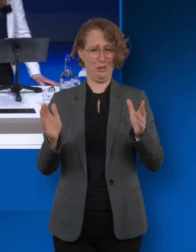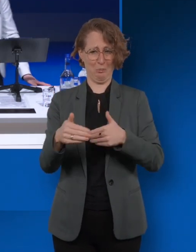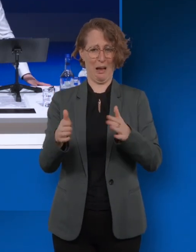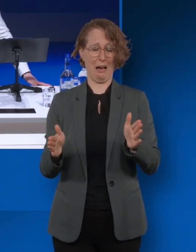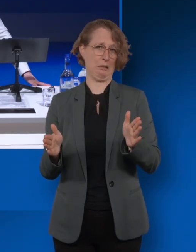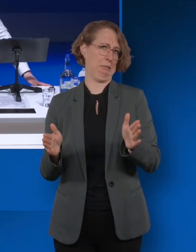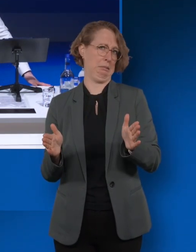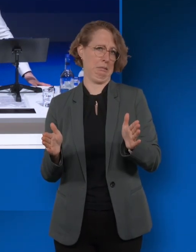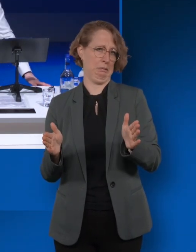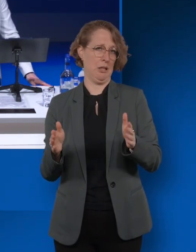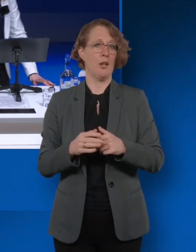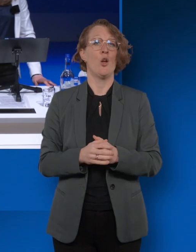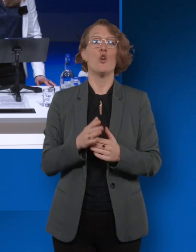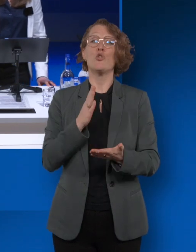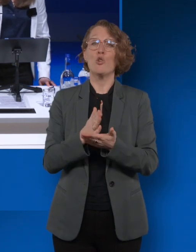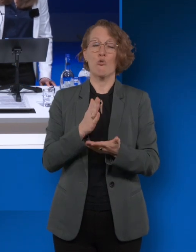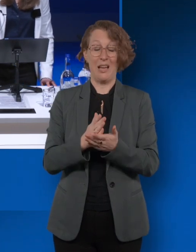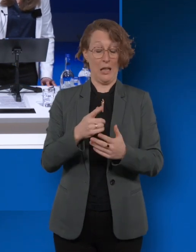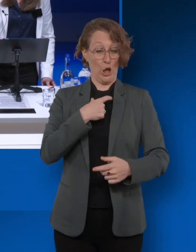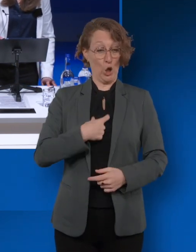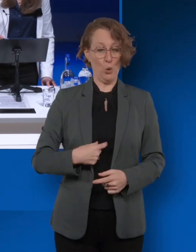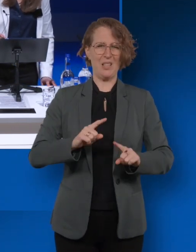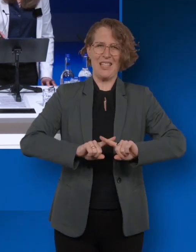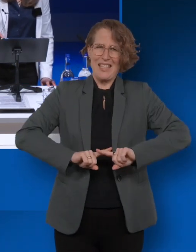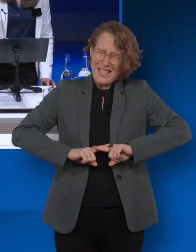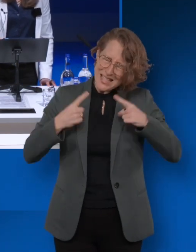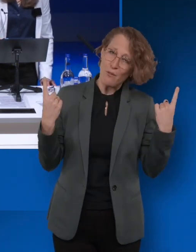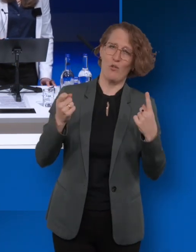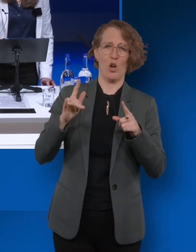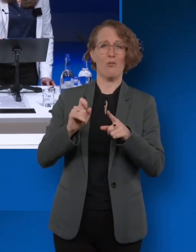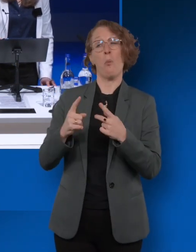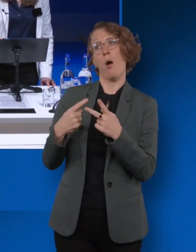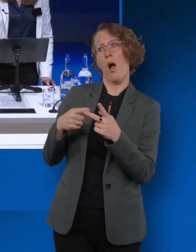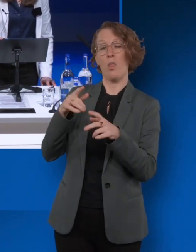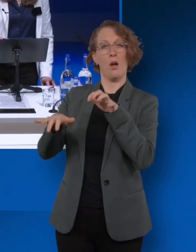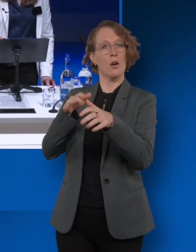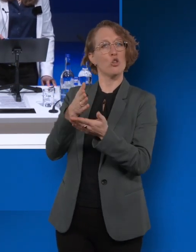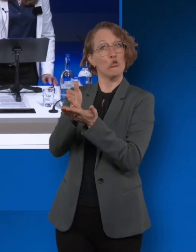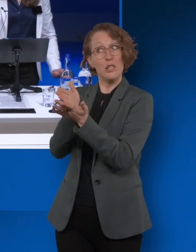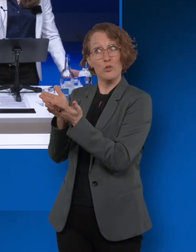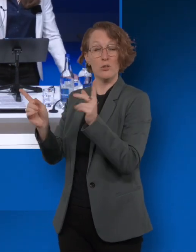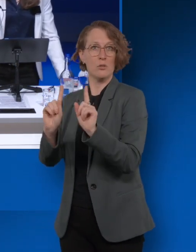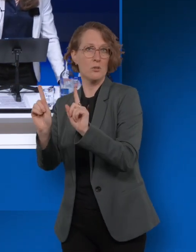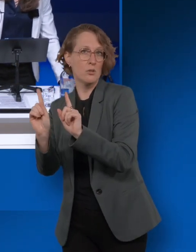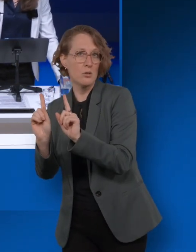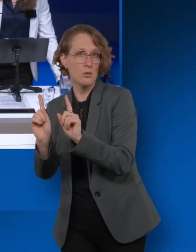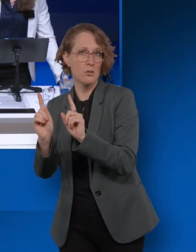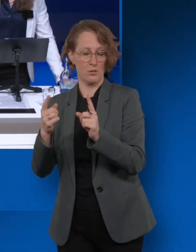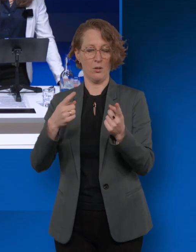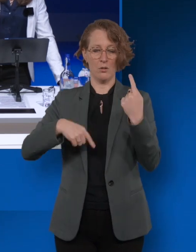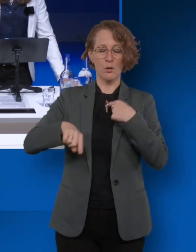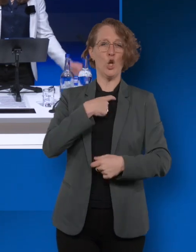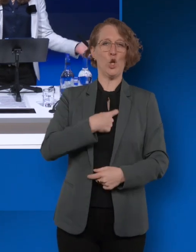Now, arguably, the quality that distinguishes us most from other creatures is that we are